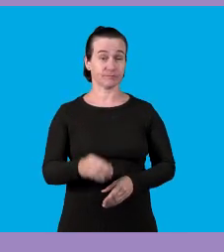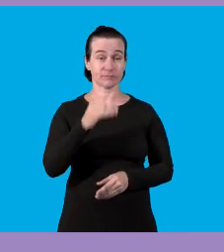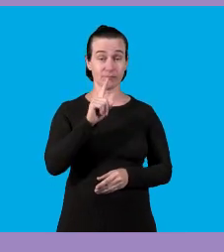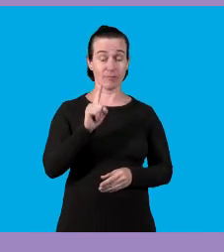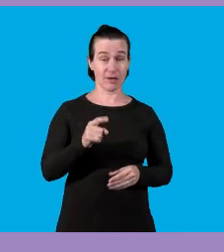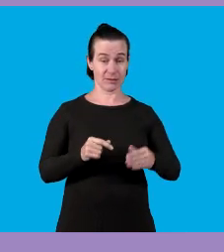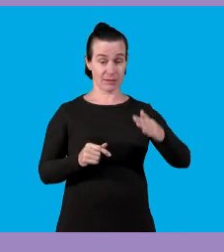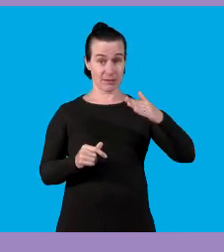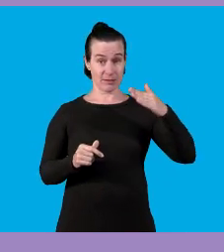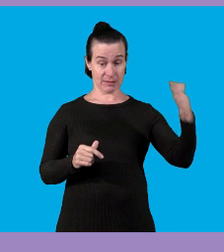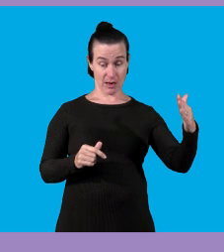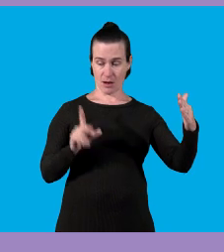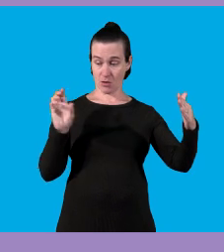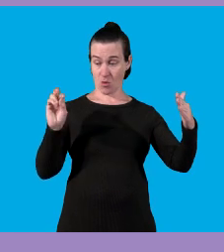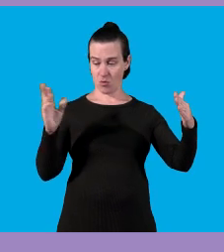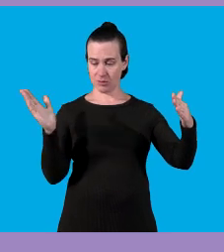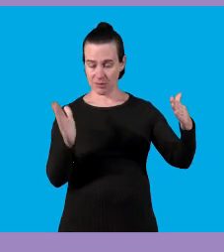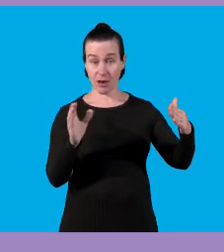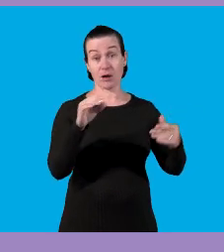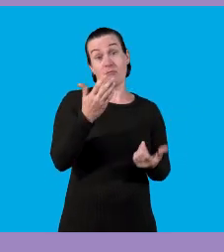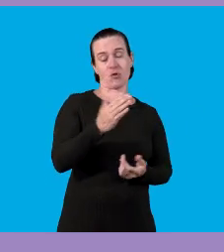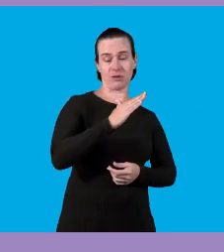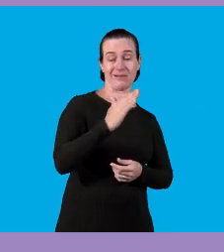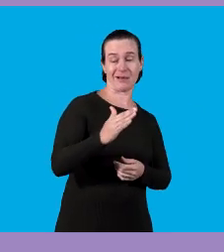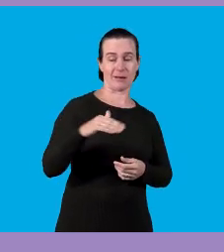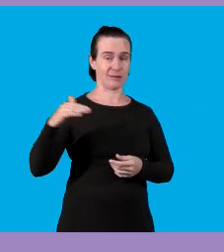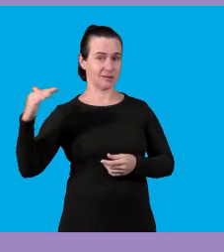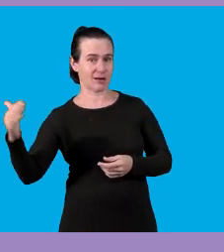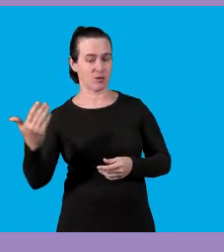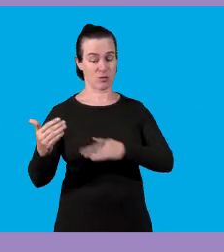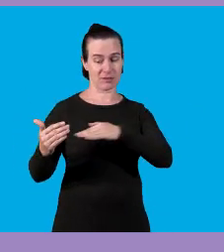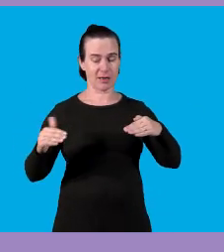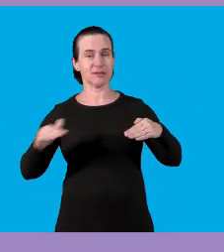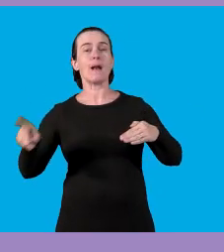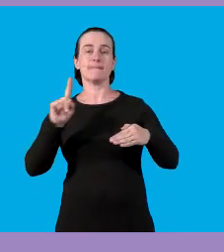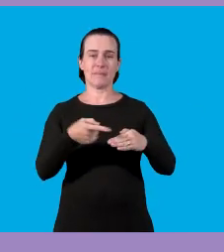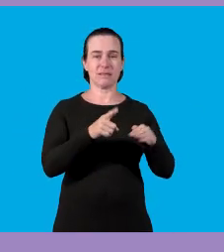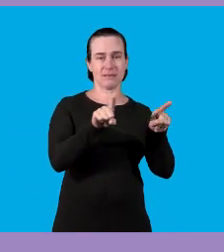are equal. Let's look at two triangles freehandedly drawn.